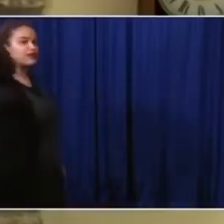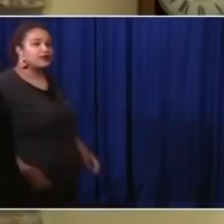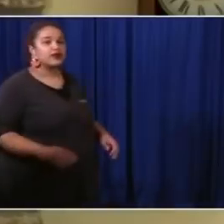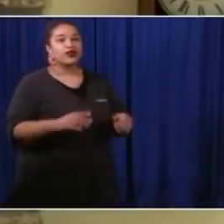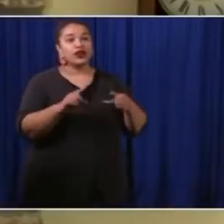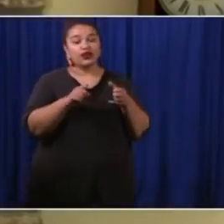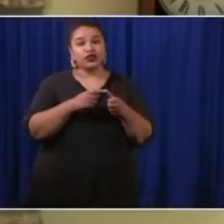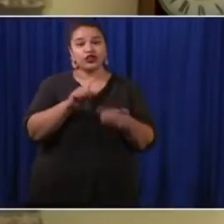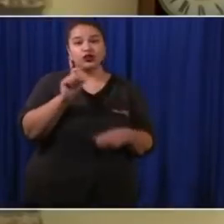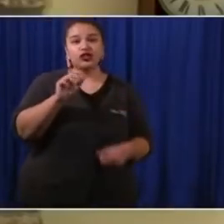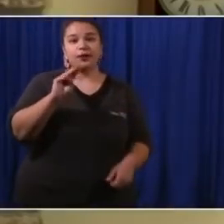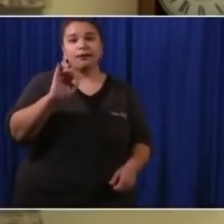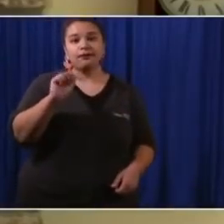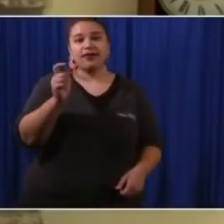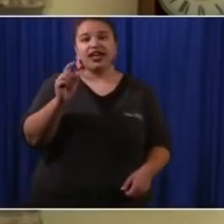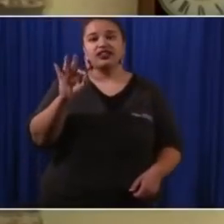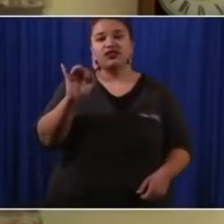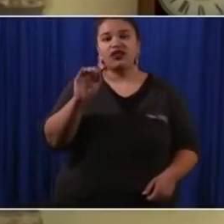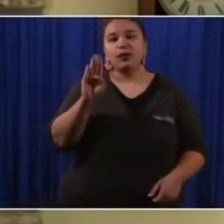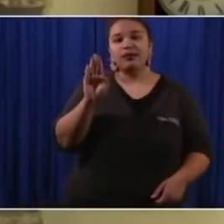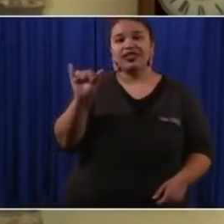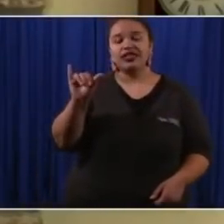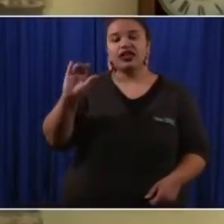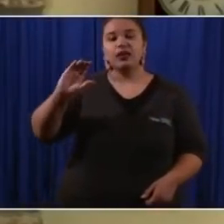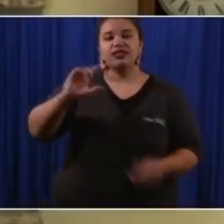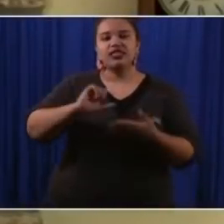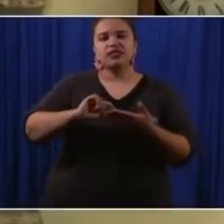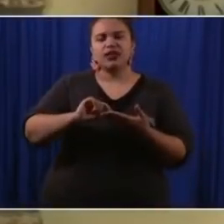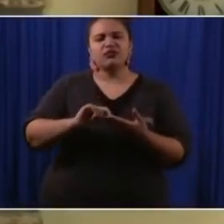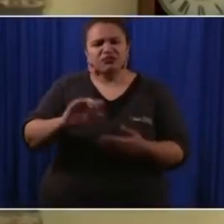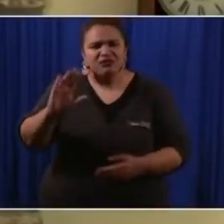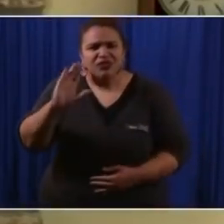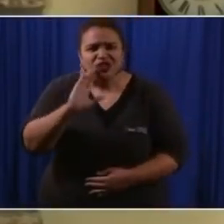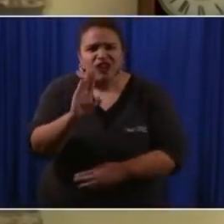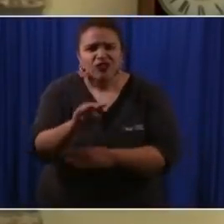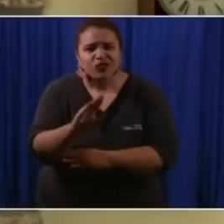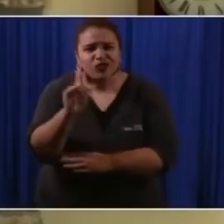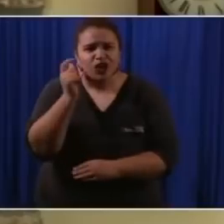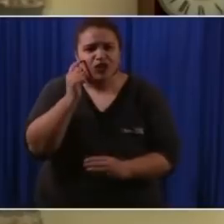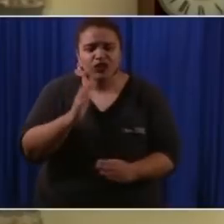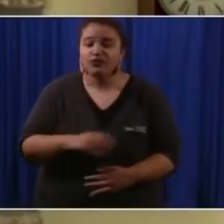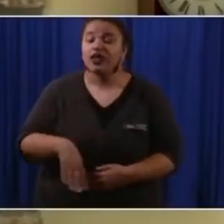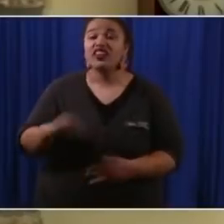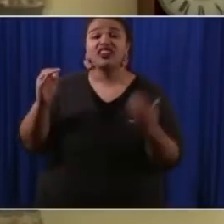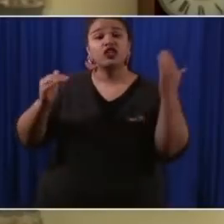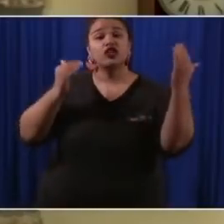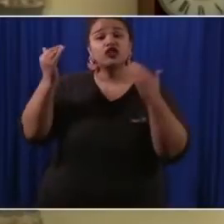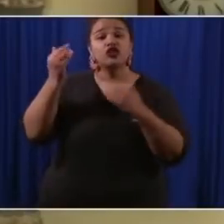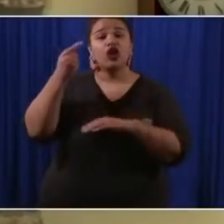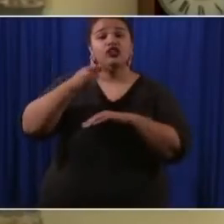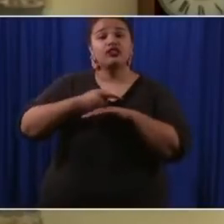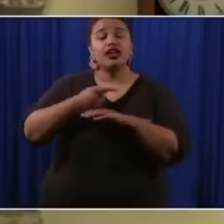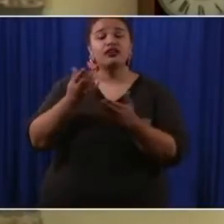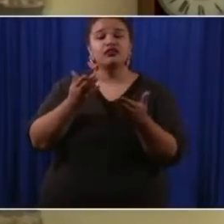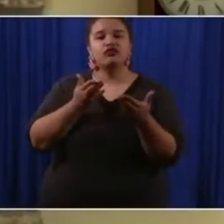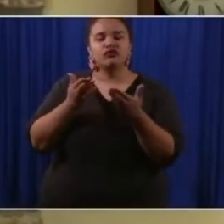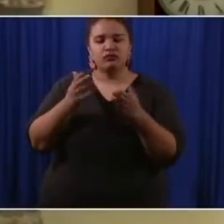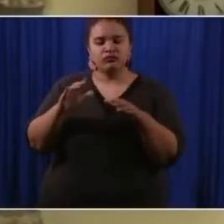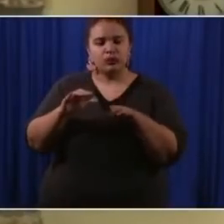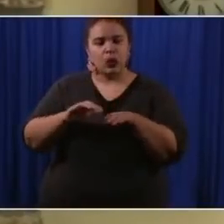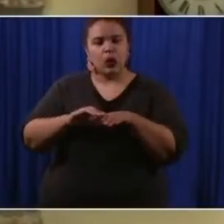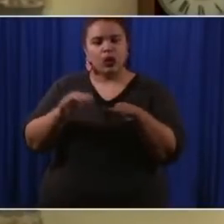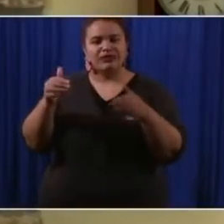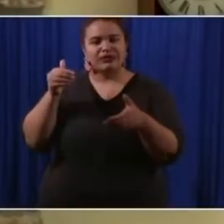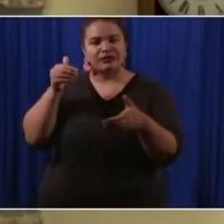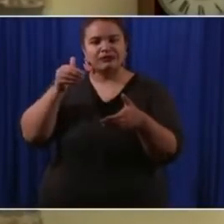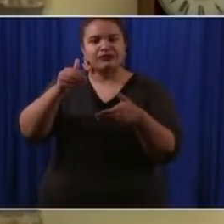Afternoon, Governor. I'm curious about the adult day centers as they move to reopen in September. What kind of testing protocol